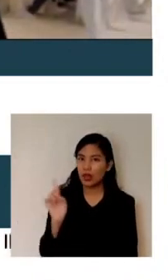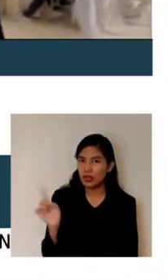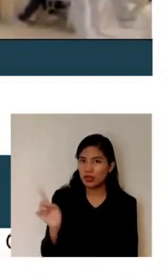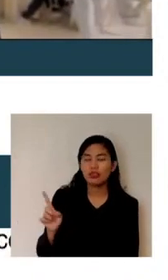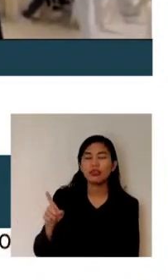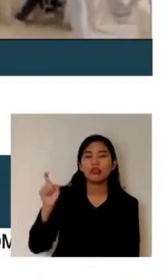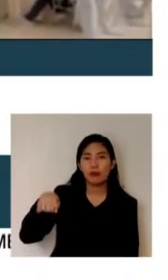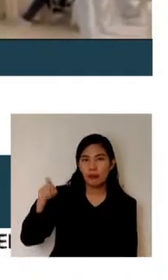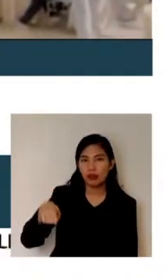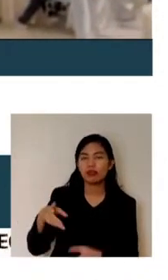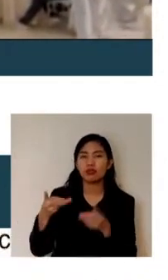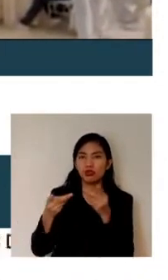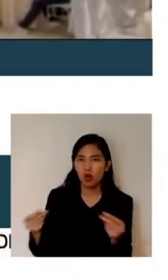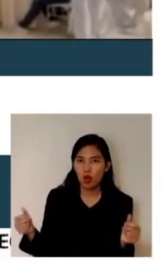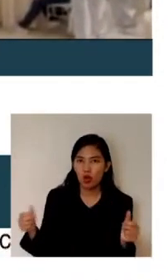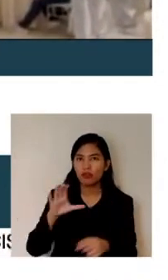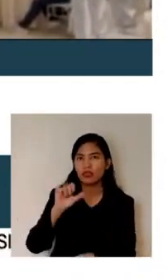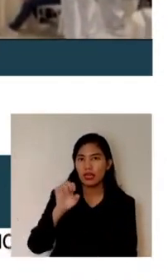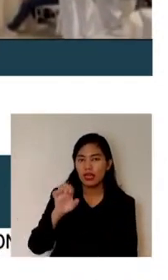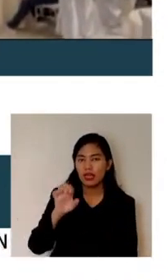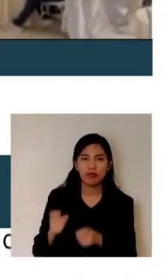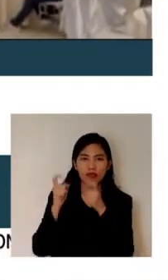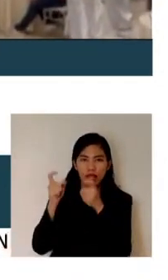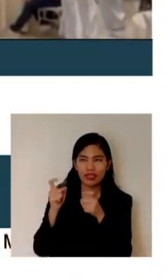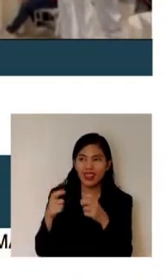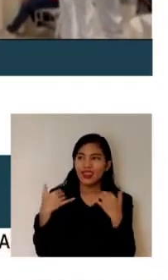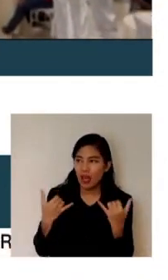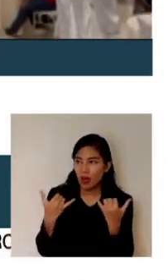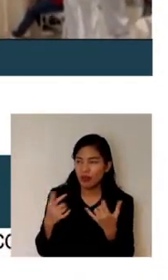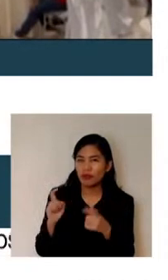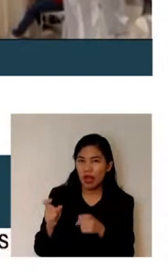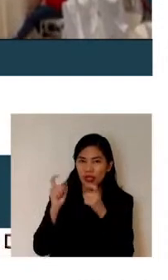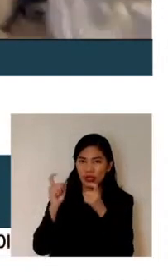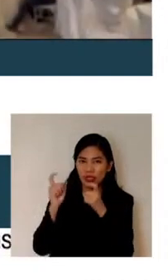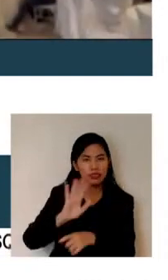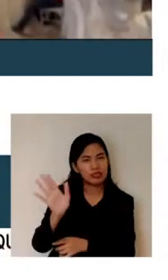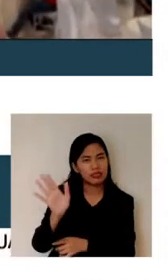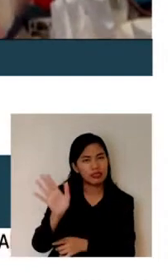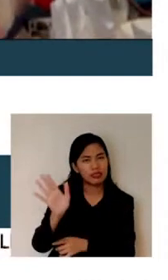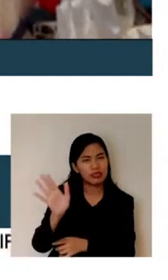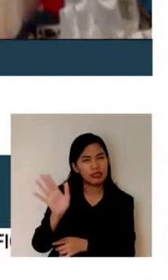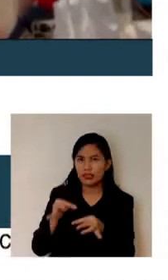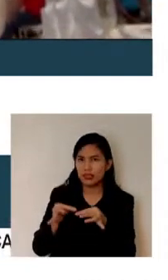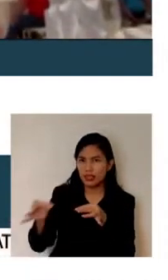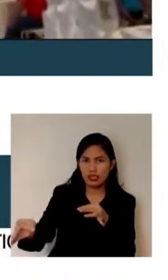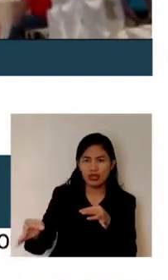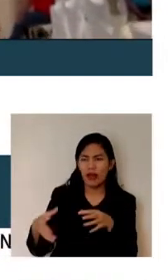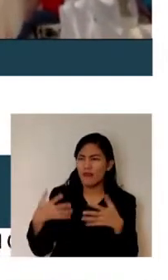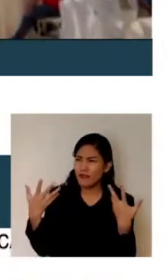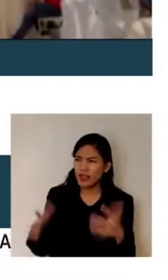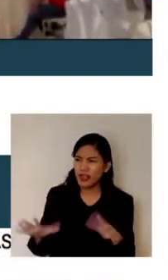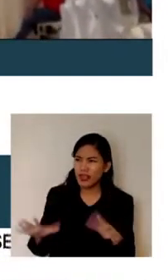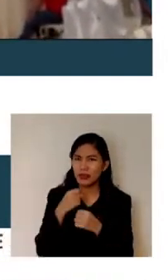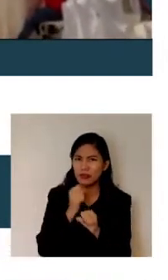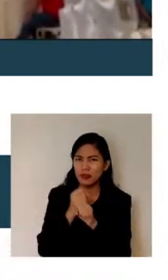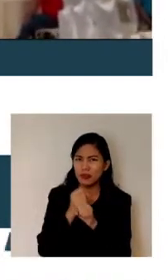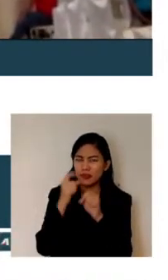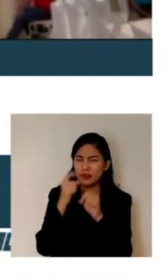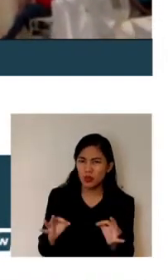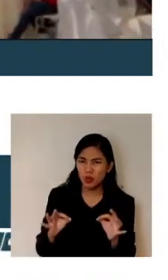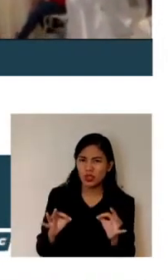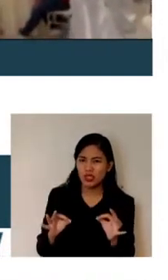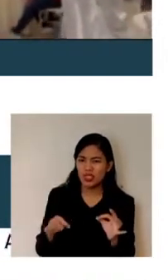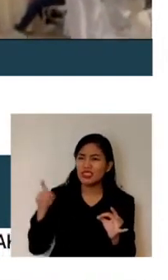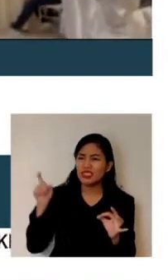even today. There is no reason for them to delay it. If they have already made the decision, then out with